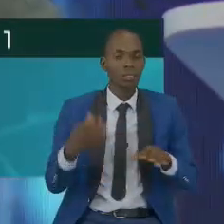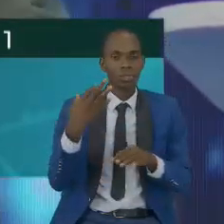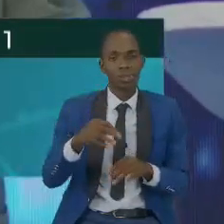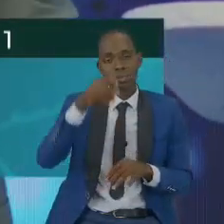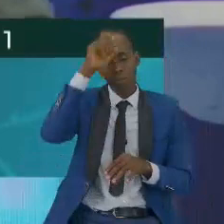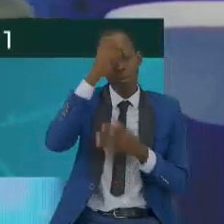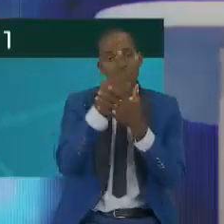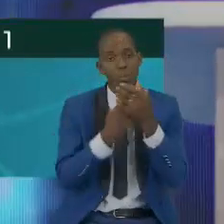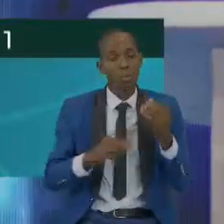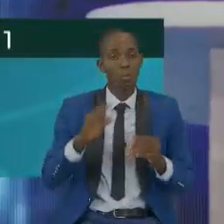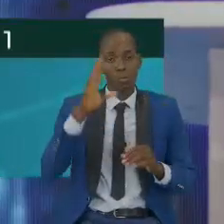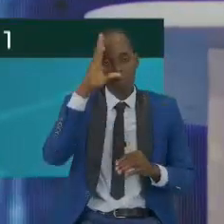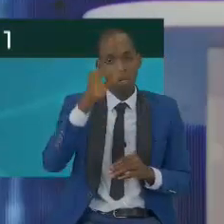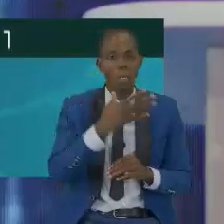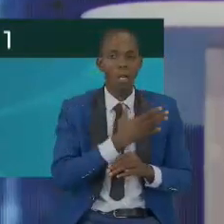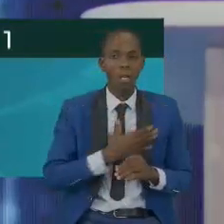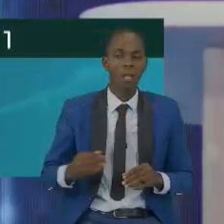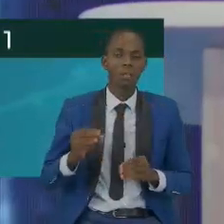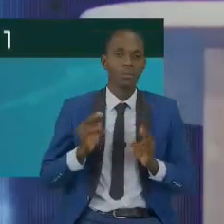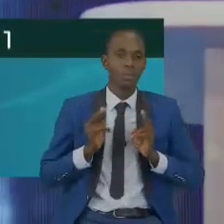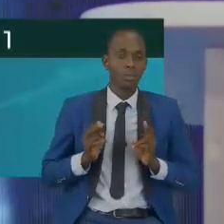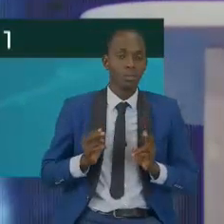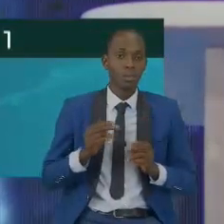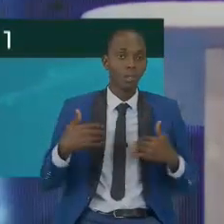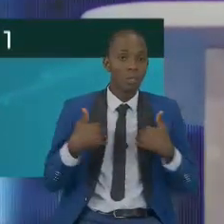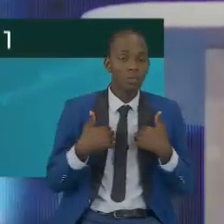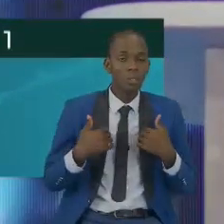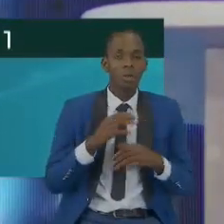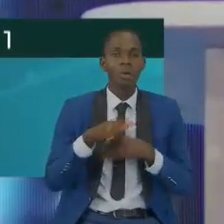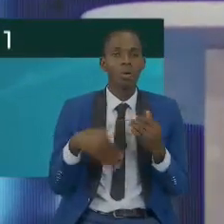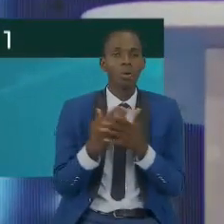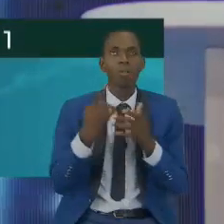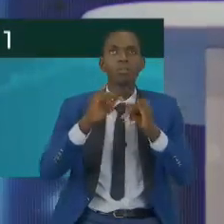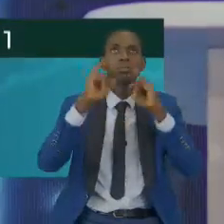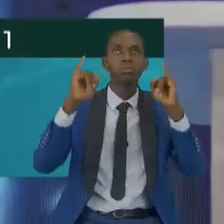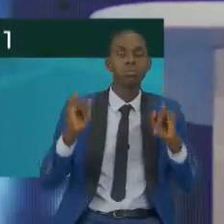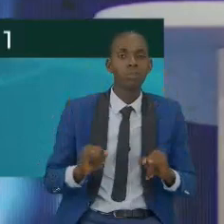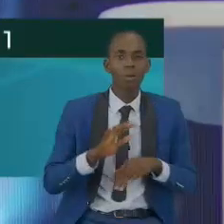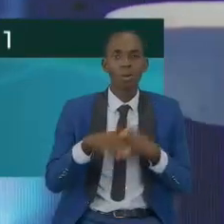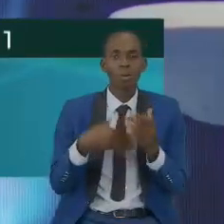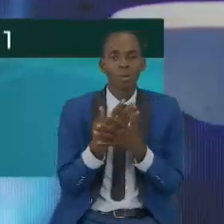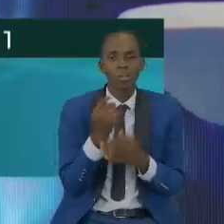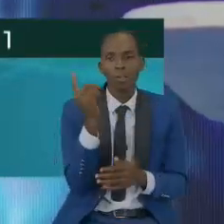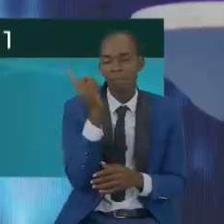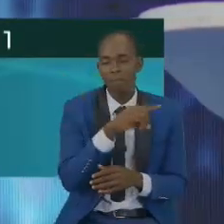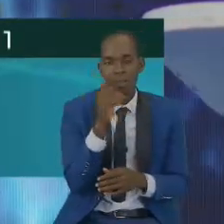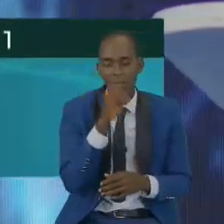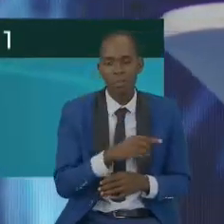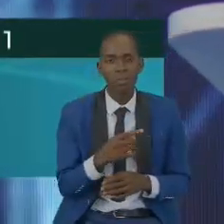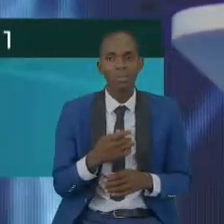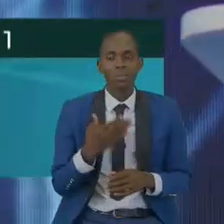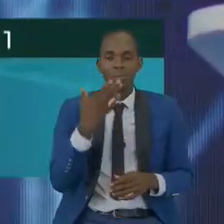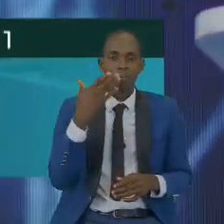and beast, and against all the gods, all the idols, all the superstition of Egypt, will